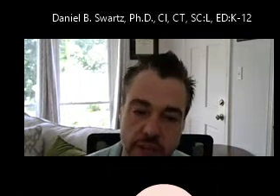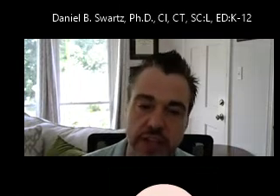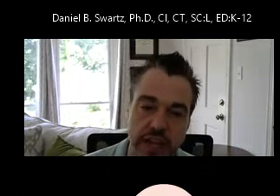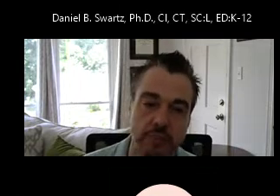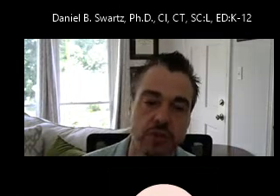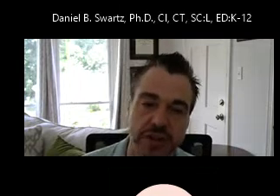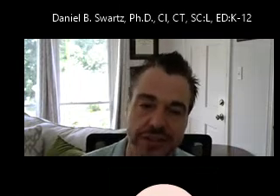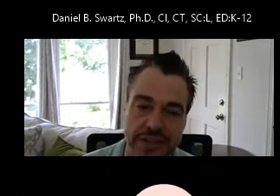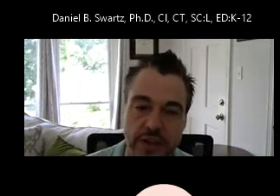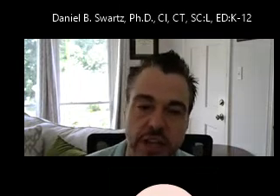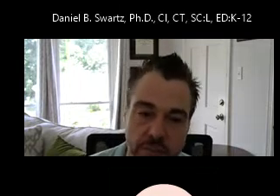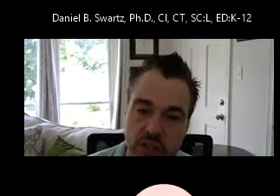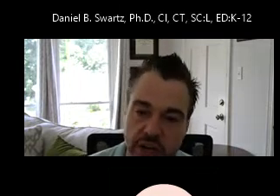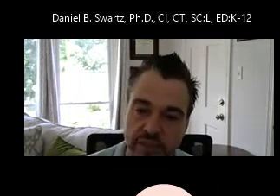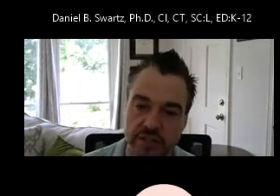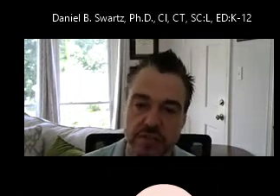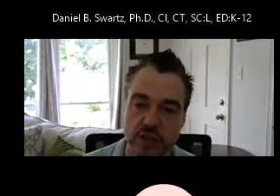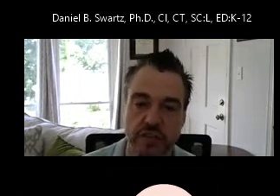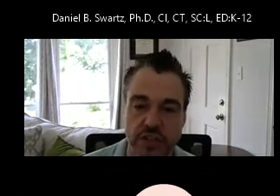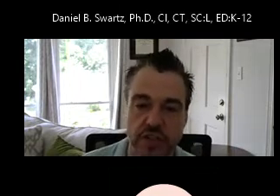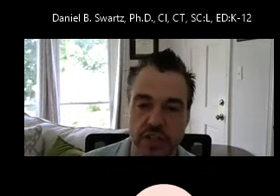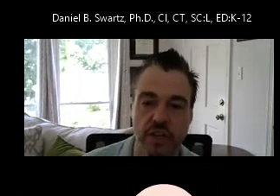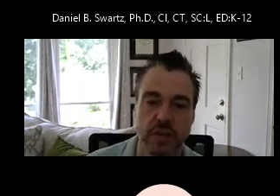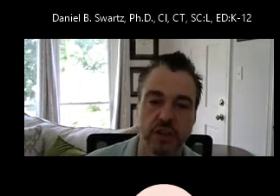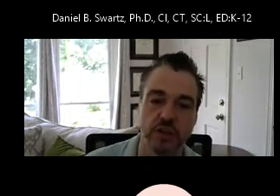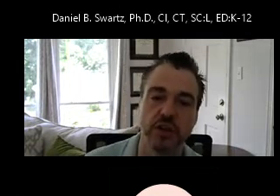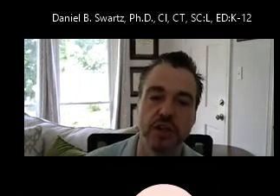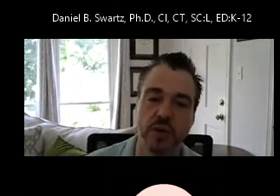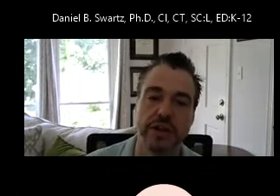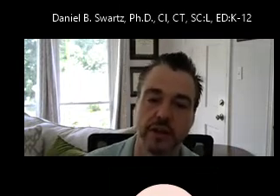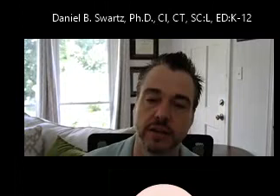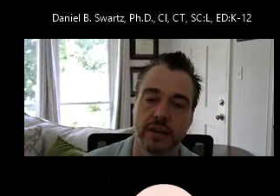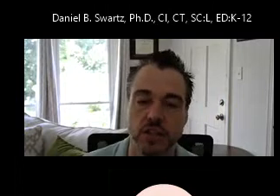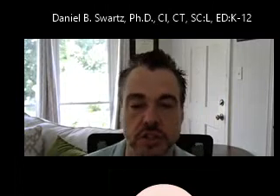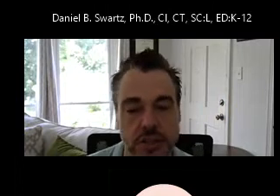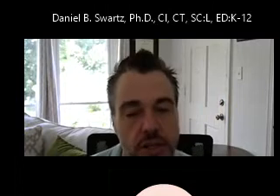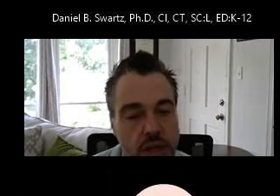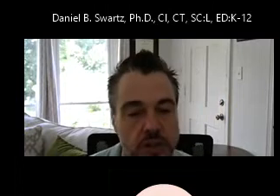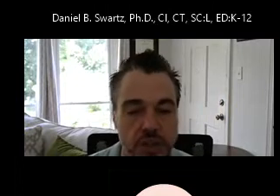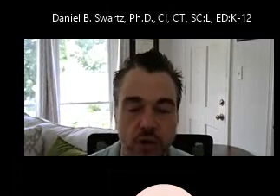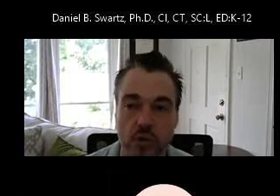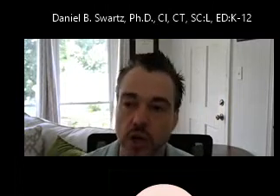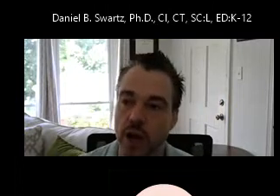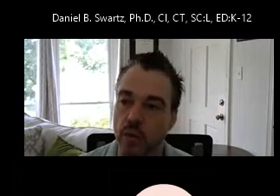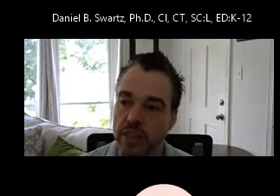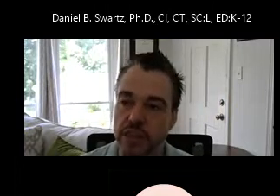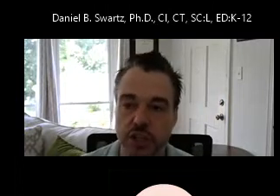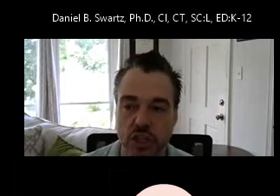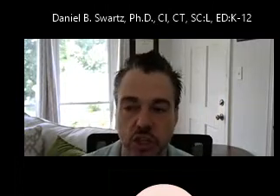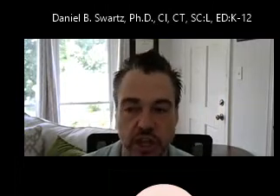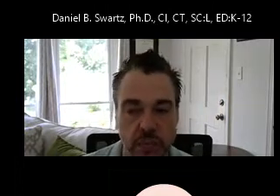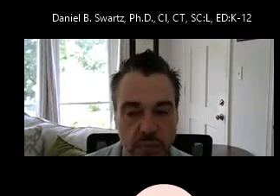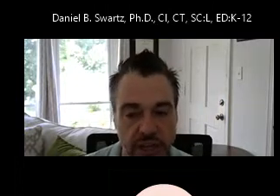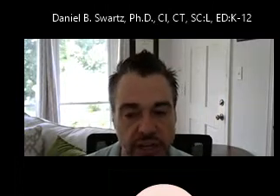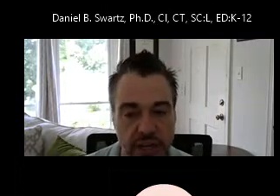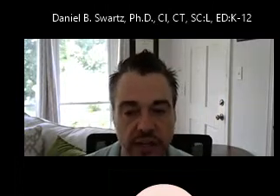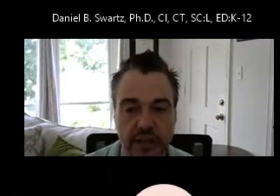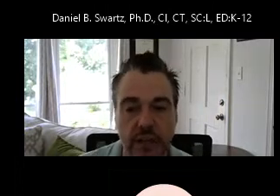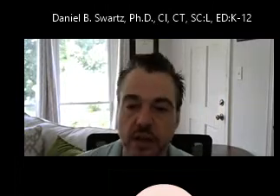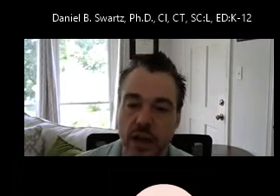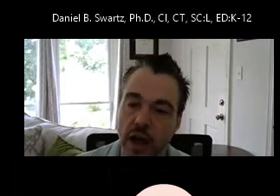service activities and capture necessary administrative services that can be included in rate calculations. So rather than just looking